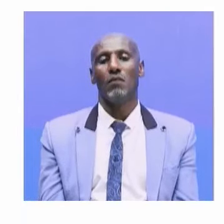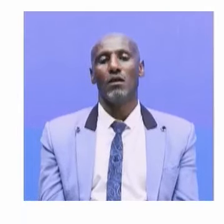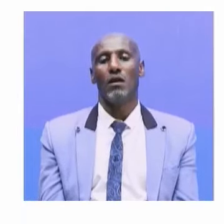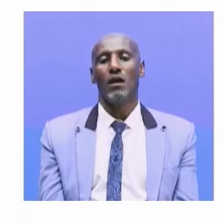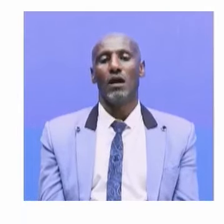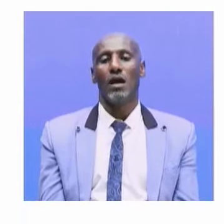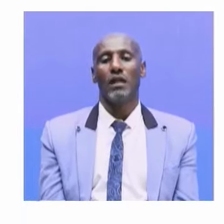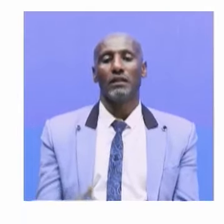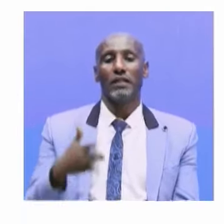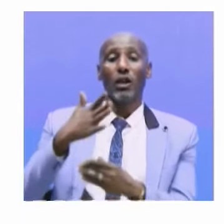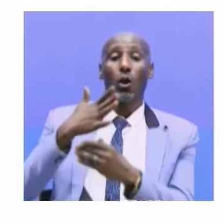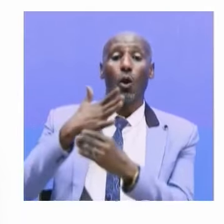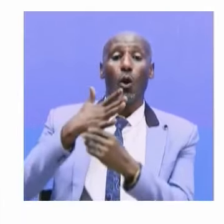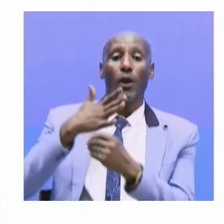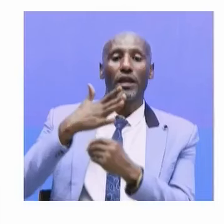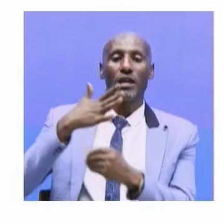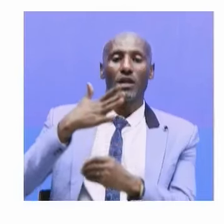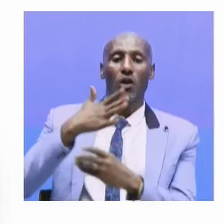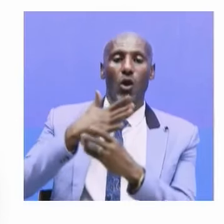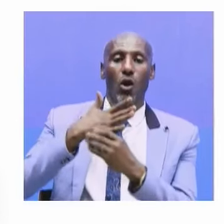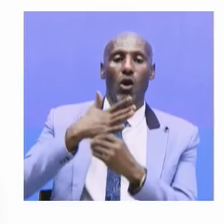oil. A little